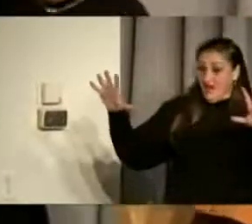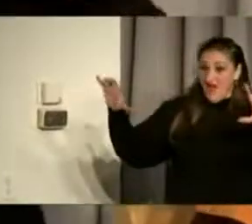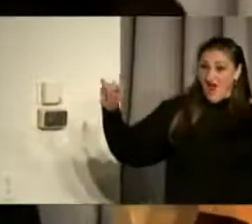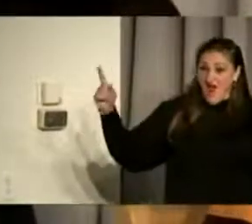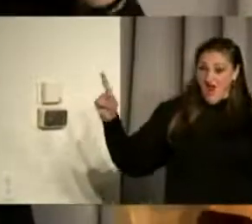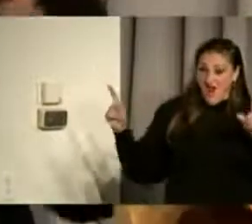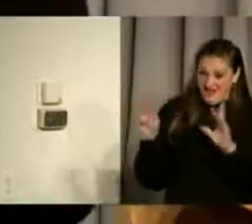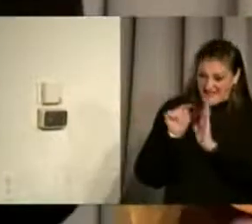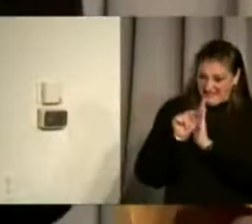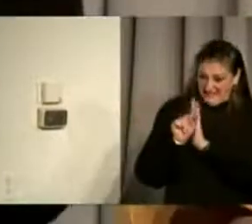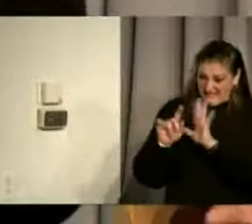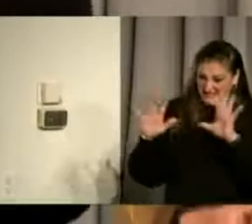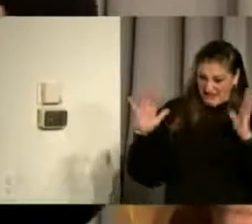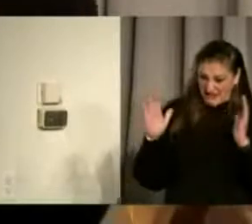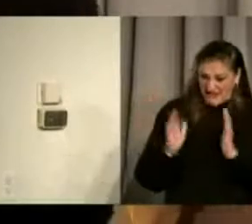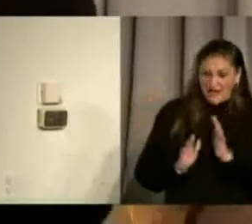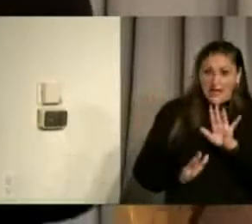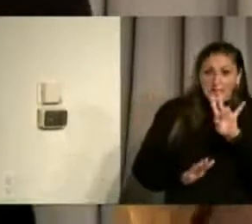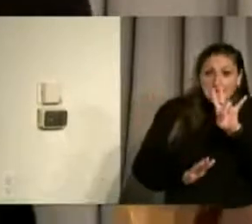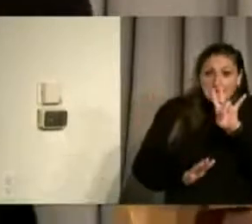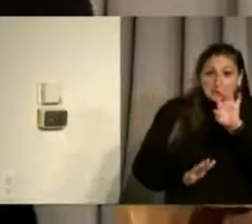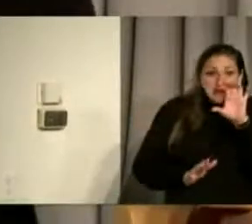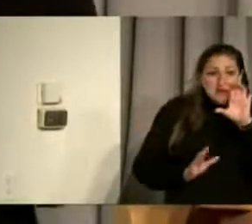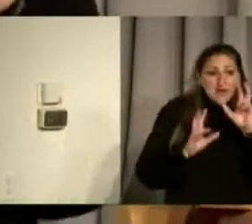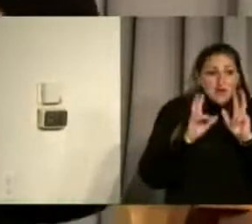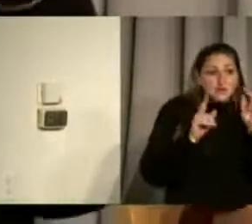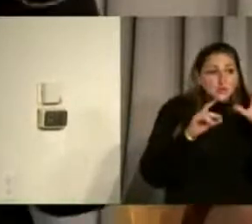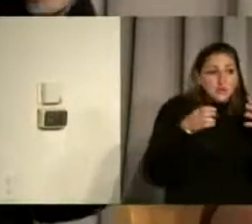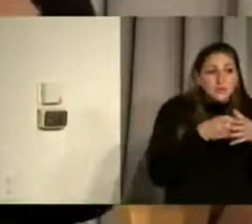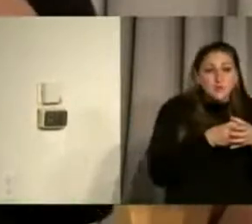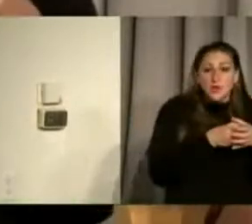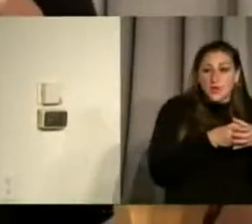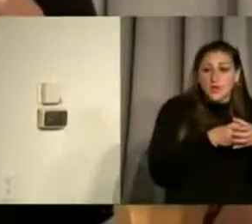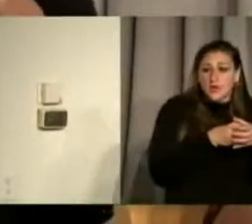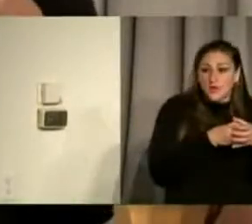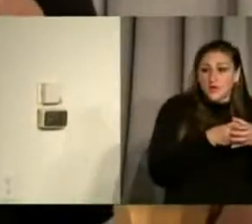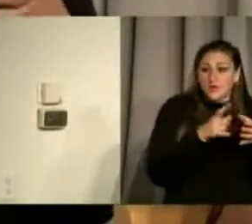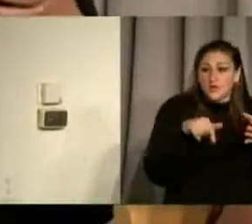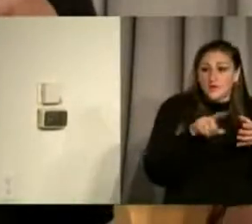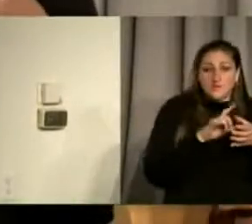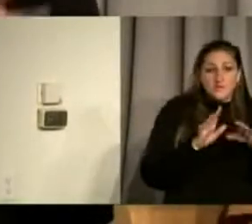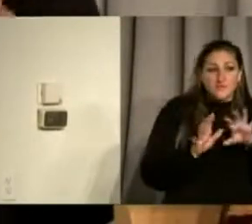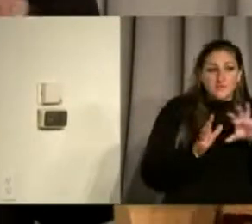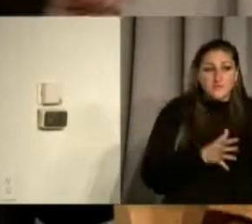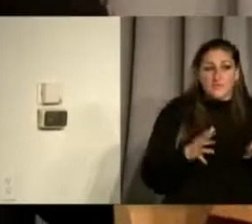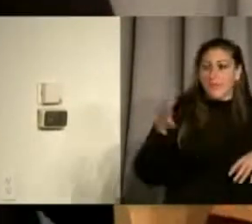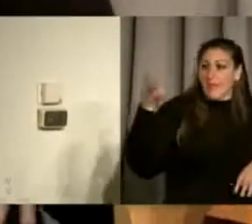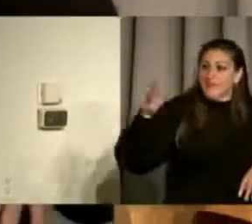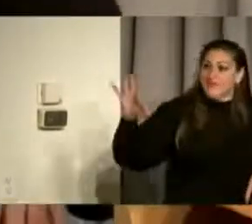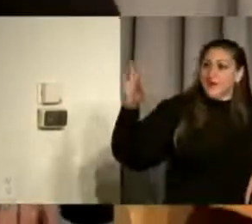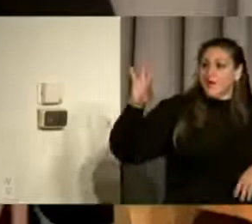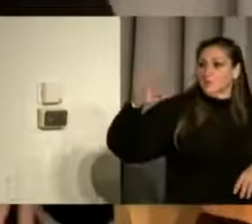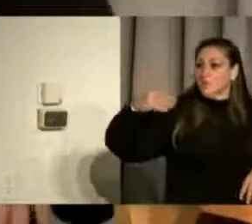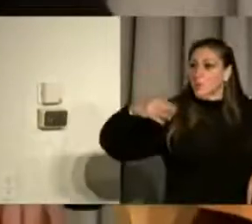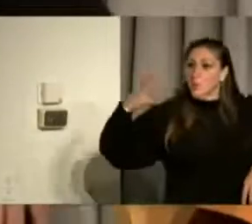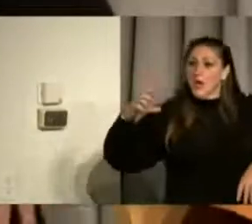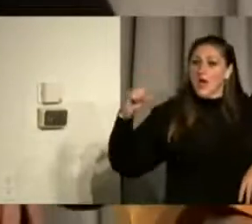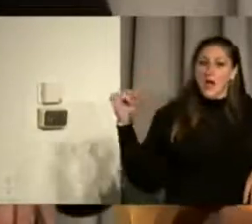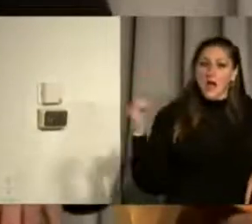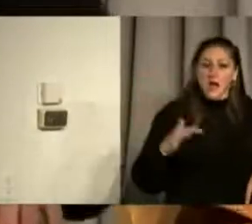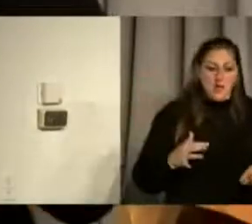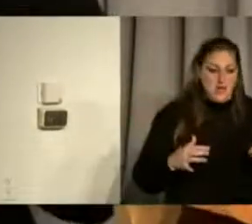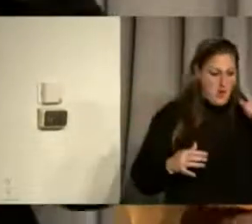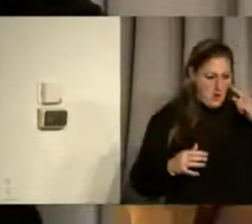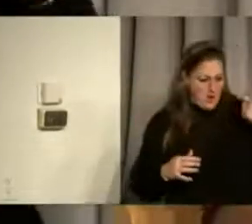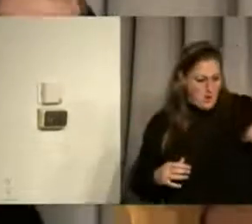individuals. At that time, when we first met the first white man, it was French people. They say there must have been 500,000